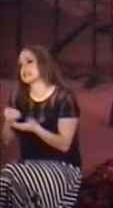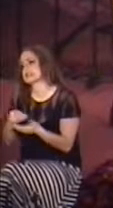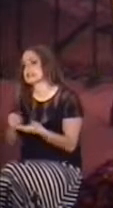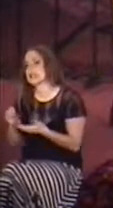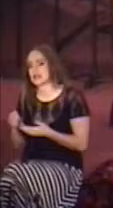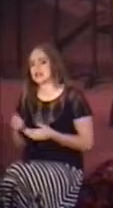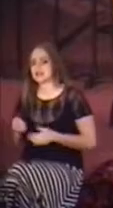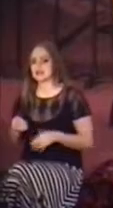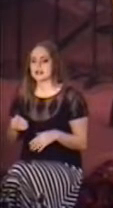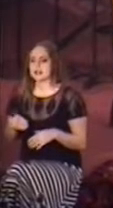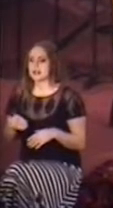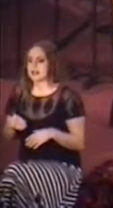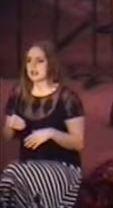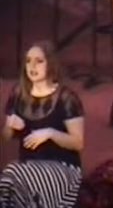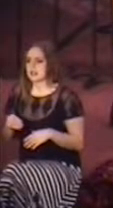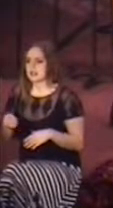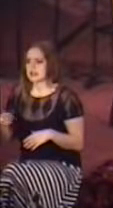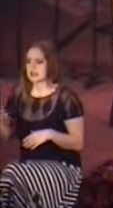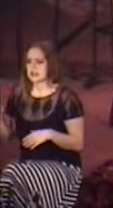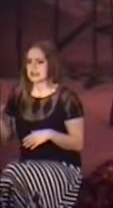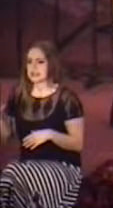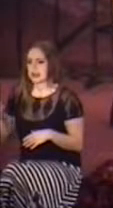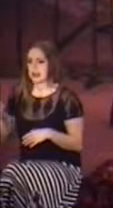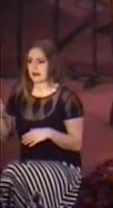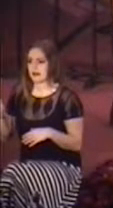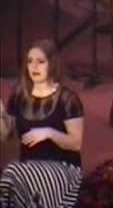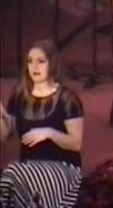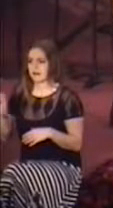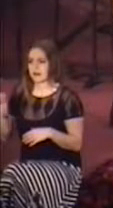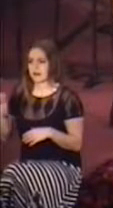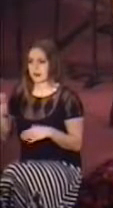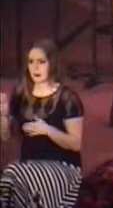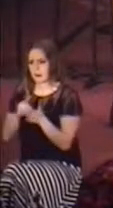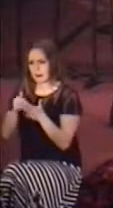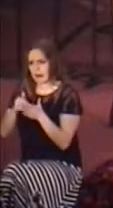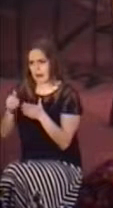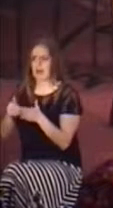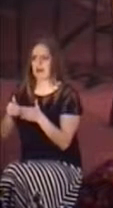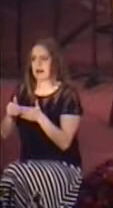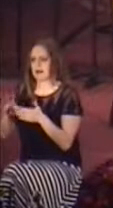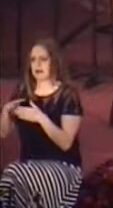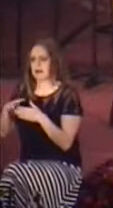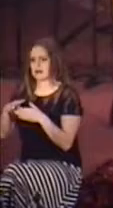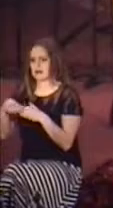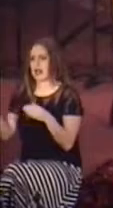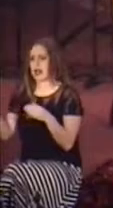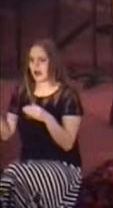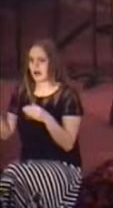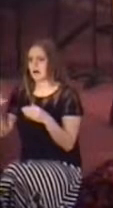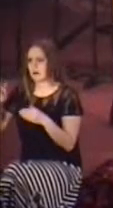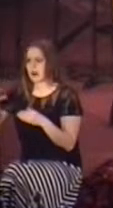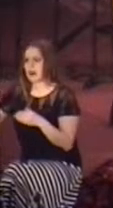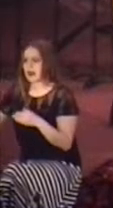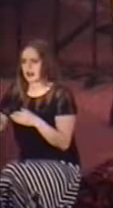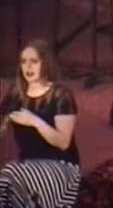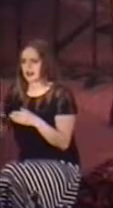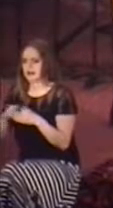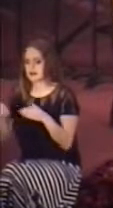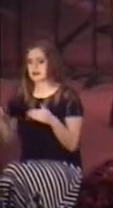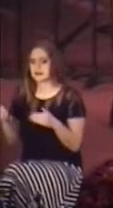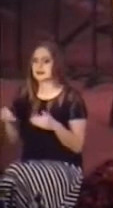2015, $650 billion spent on Christmas. Was Jesus born to boost the economies of the modern